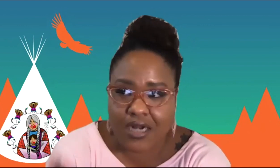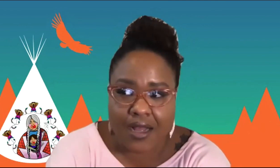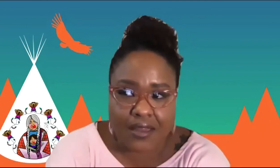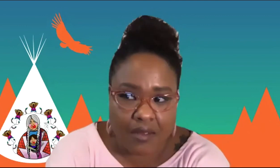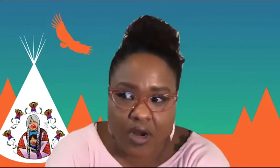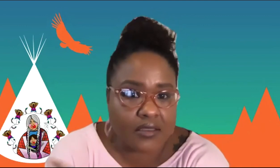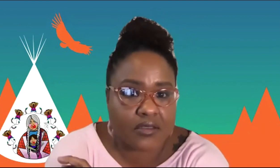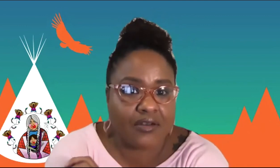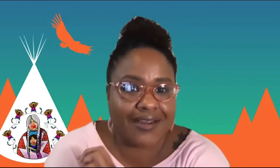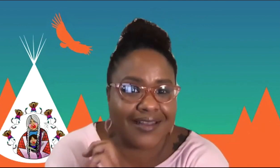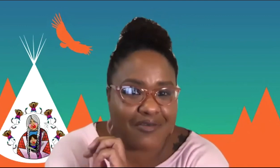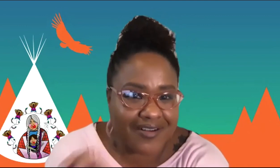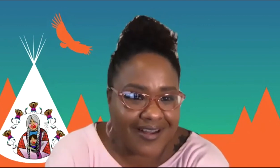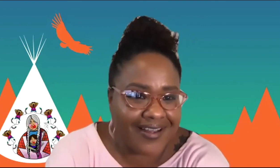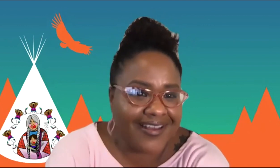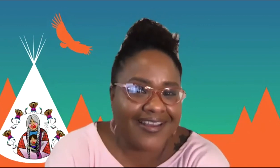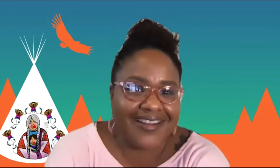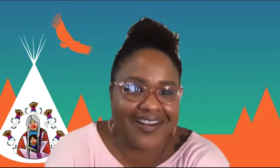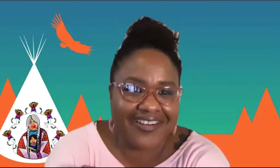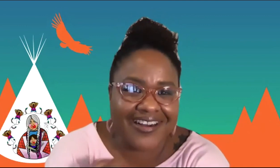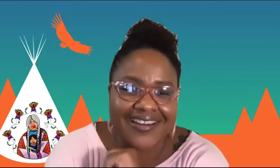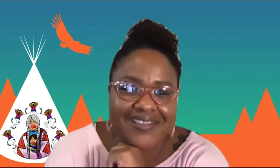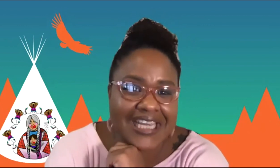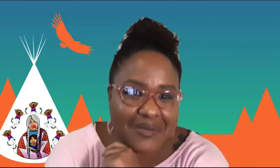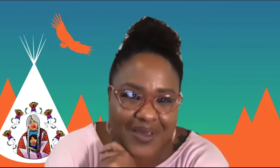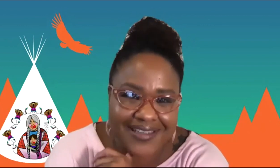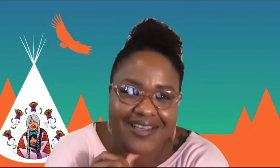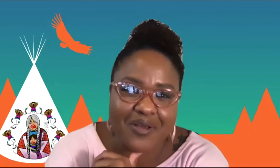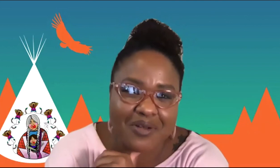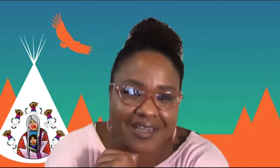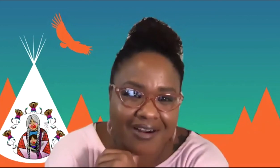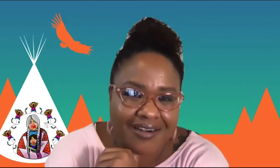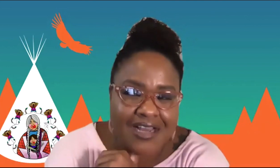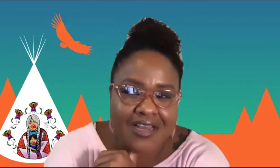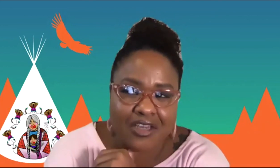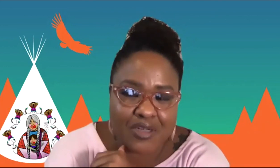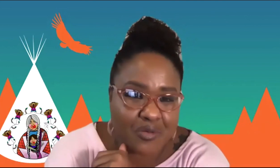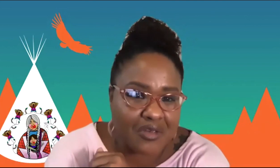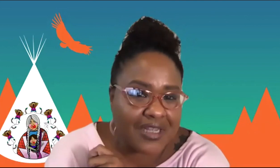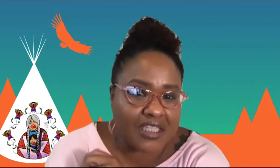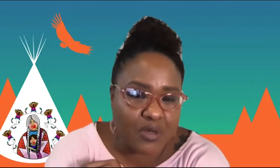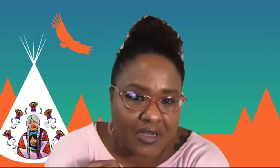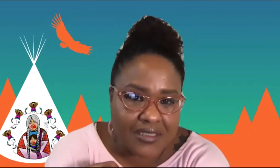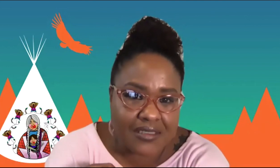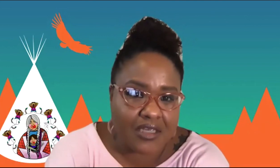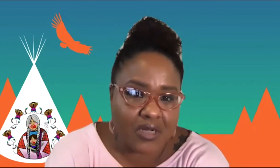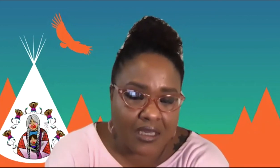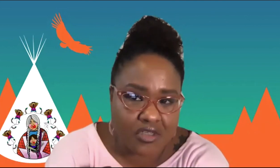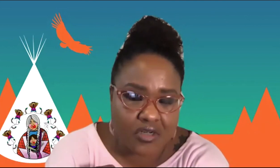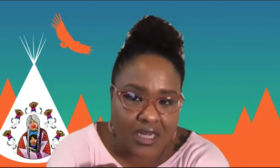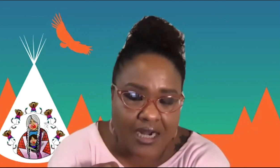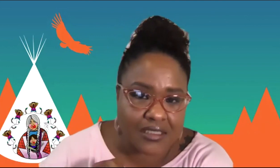communities are not lab rats, right? Like we are not, you know, guinea pigs. Like we really are humans with unique experiences and a